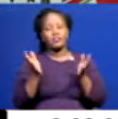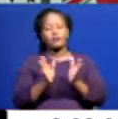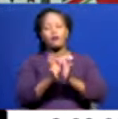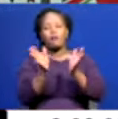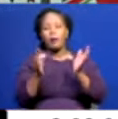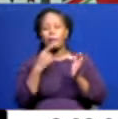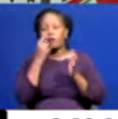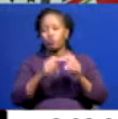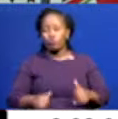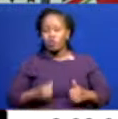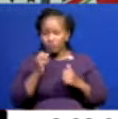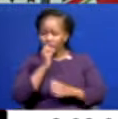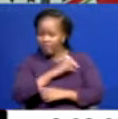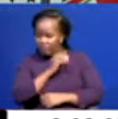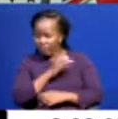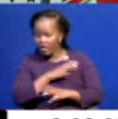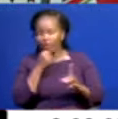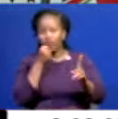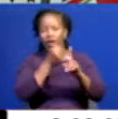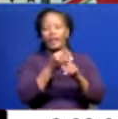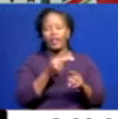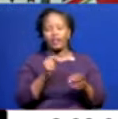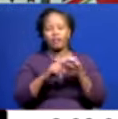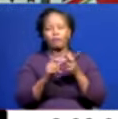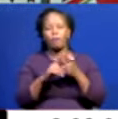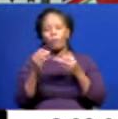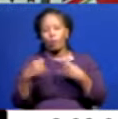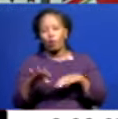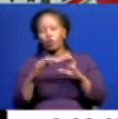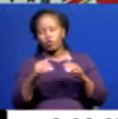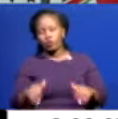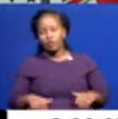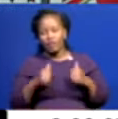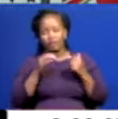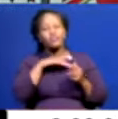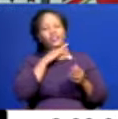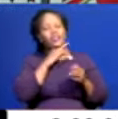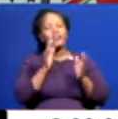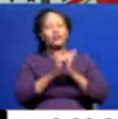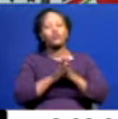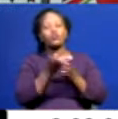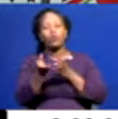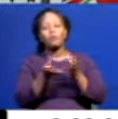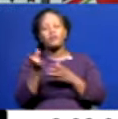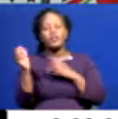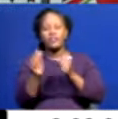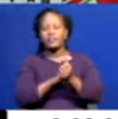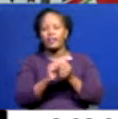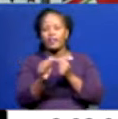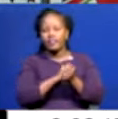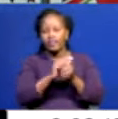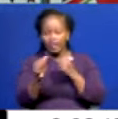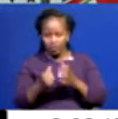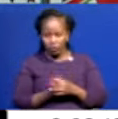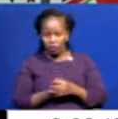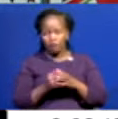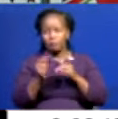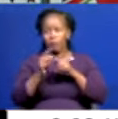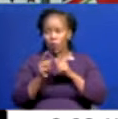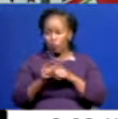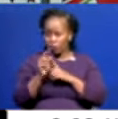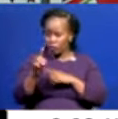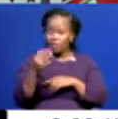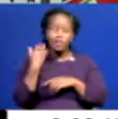fear of attacks, loss of life, and business disruption. Such gangs